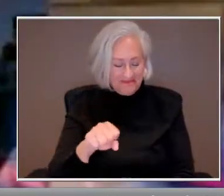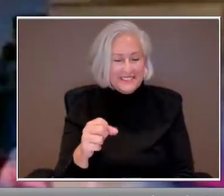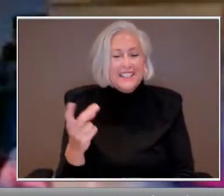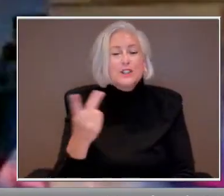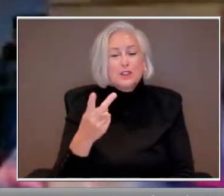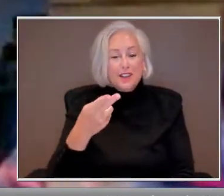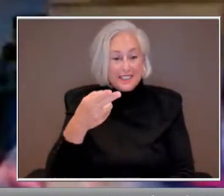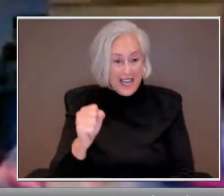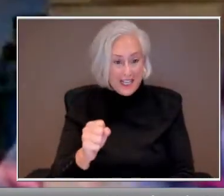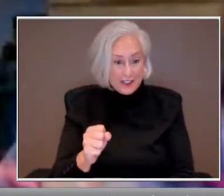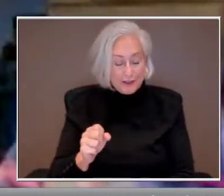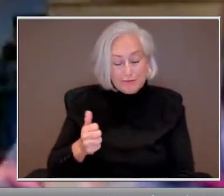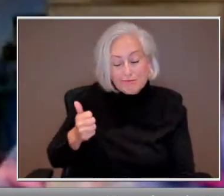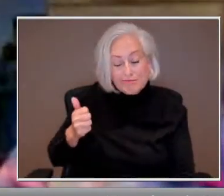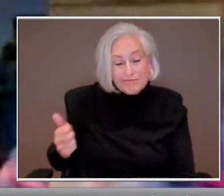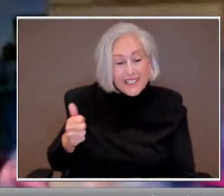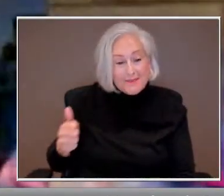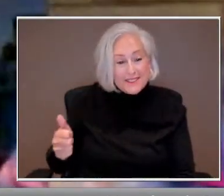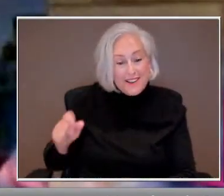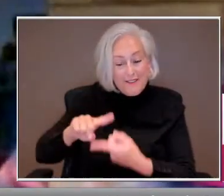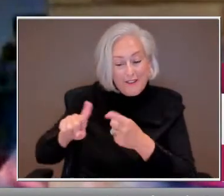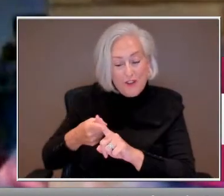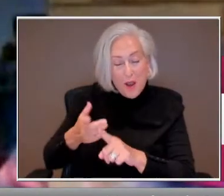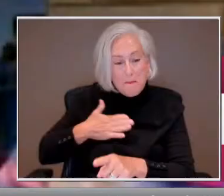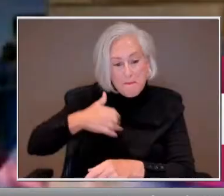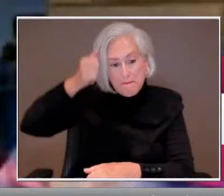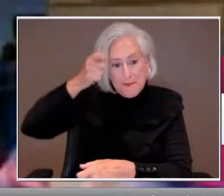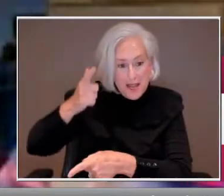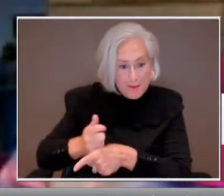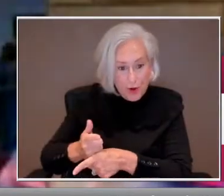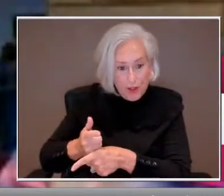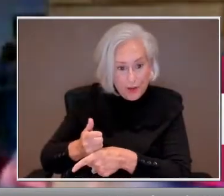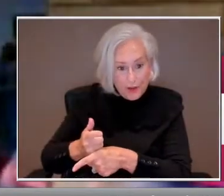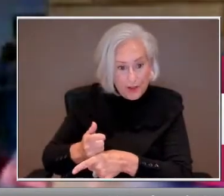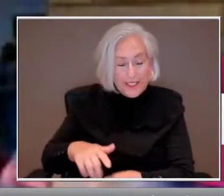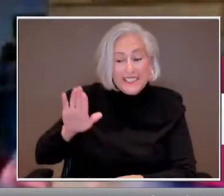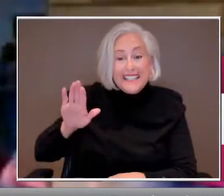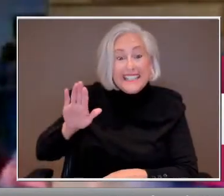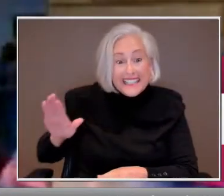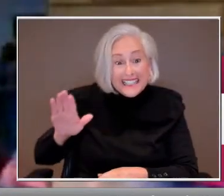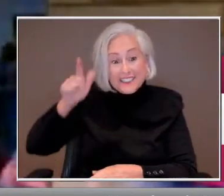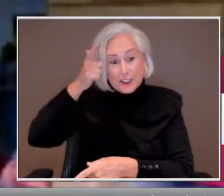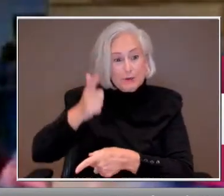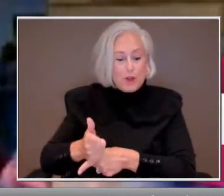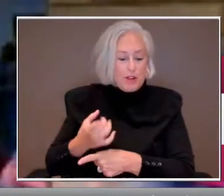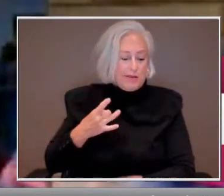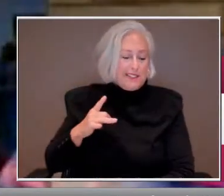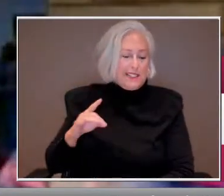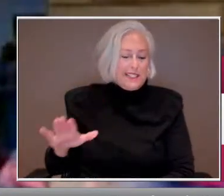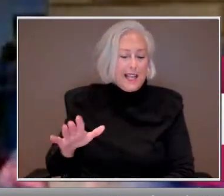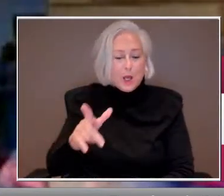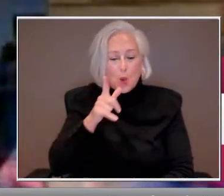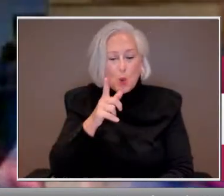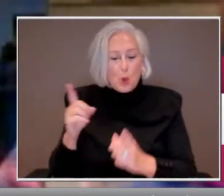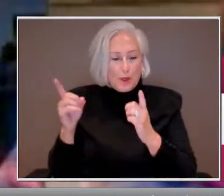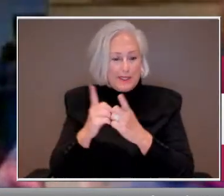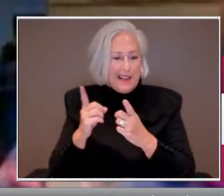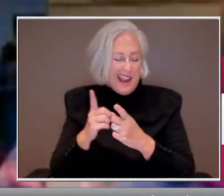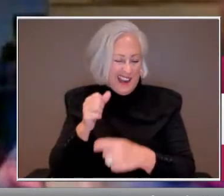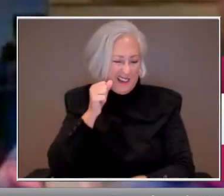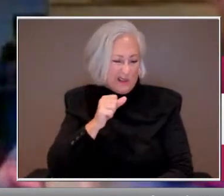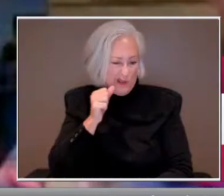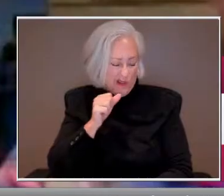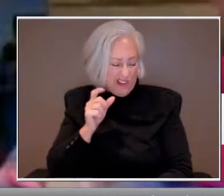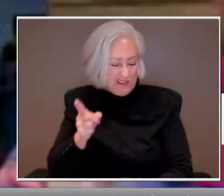was a friend of my brother's. His brothers didn't like who he was dating at the time, and I just kind of walked by and they said, I dare you to